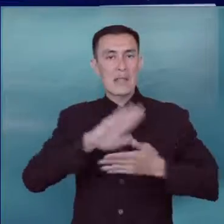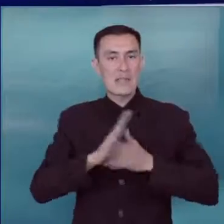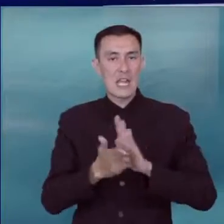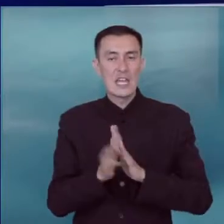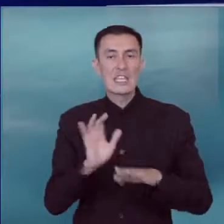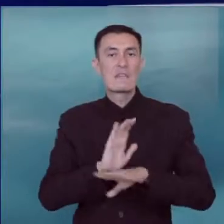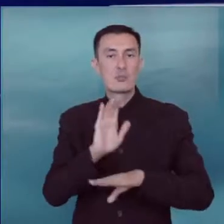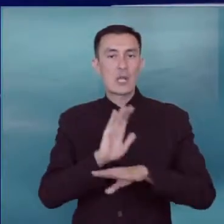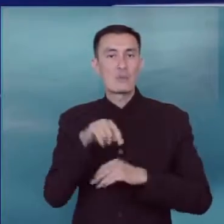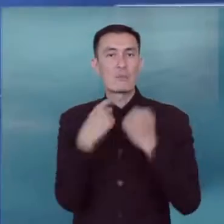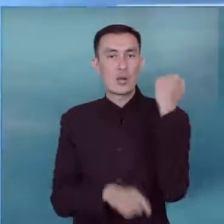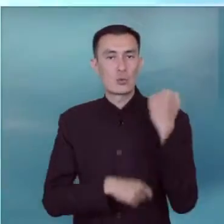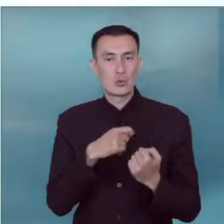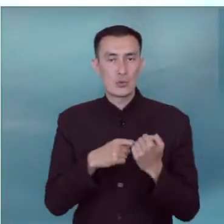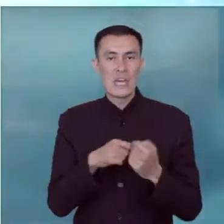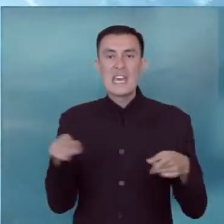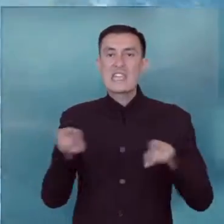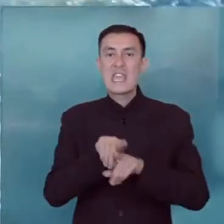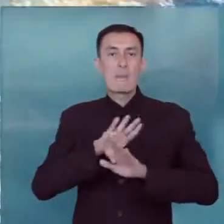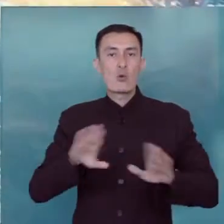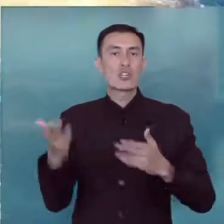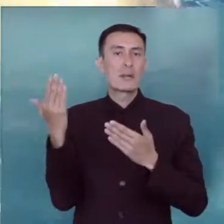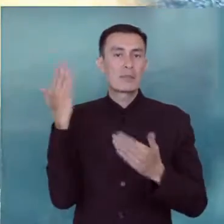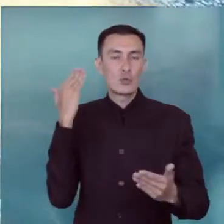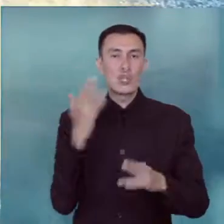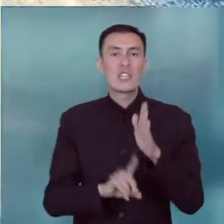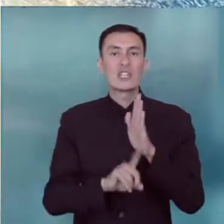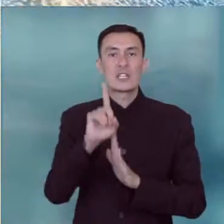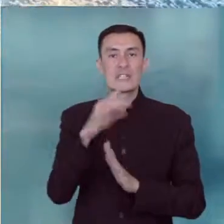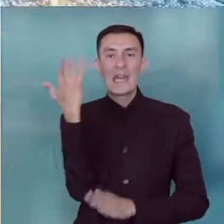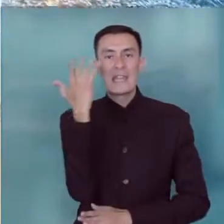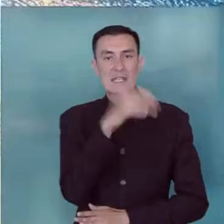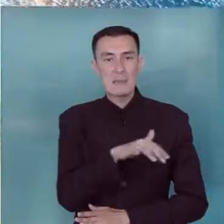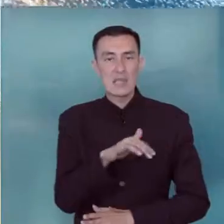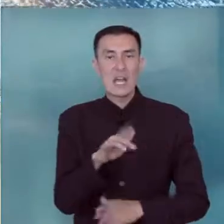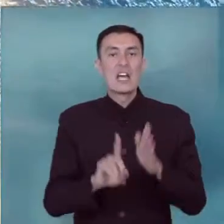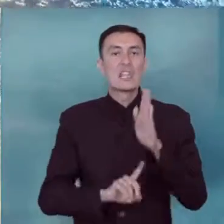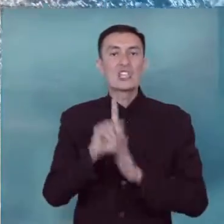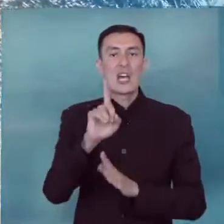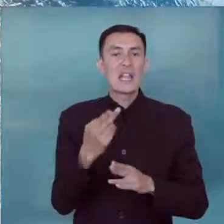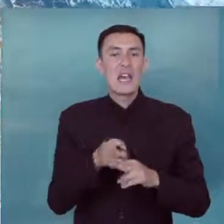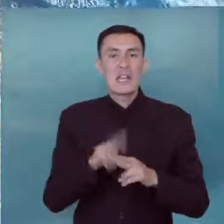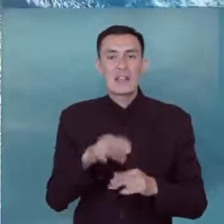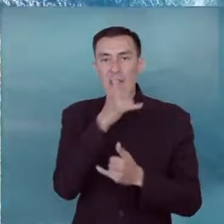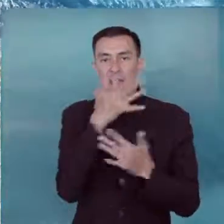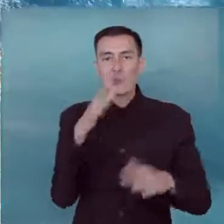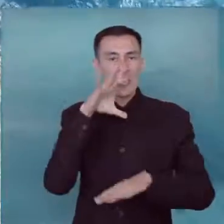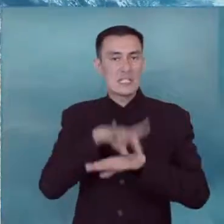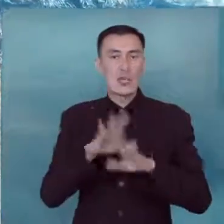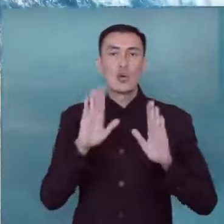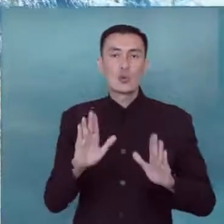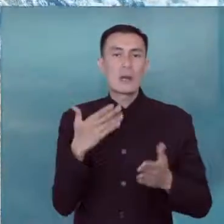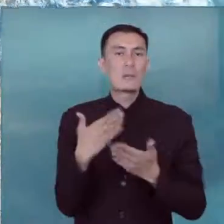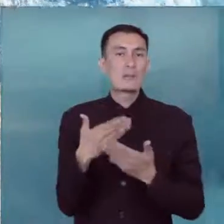production, old and new economic models, and also manufactured products. Unlike the previous industrial revolutions, the current